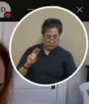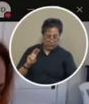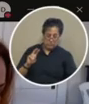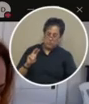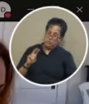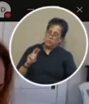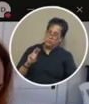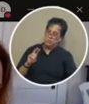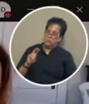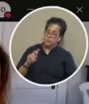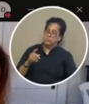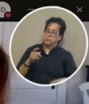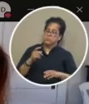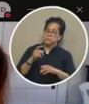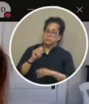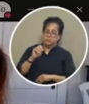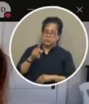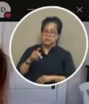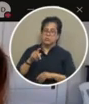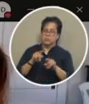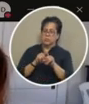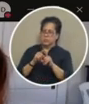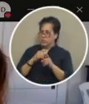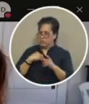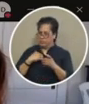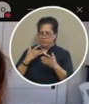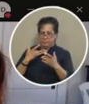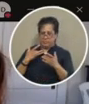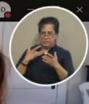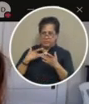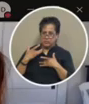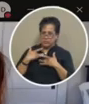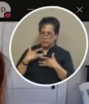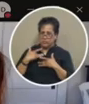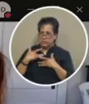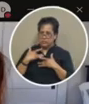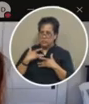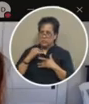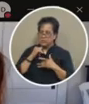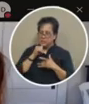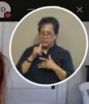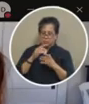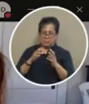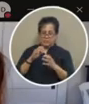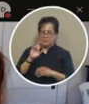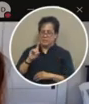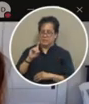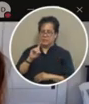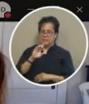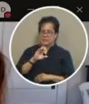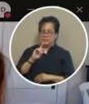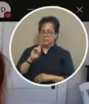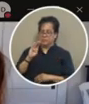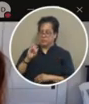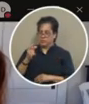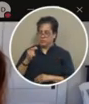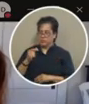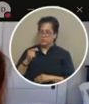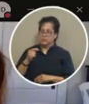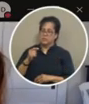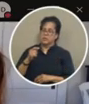Yeah, I mean, I also want to express my concern, and not so much to the CDBG or the community